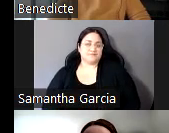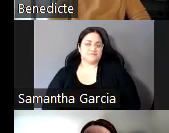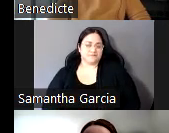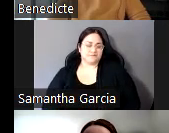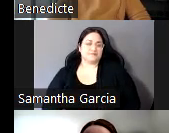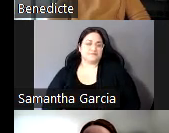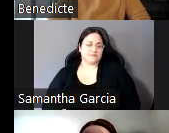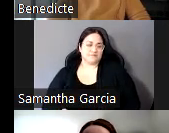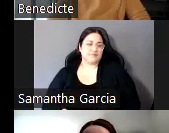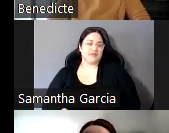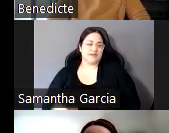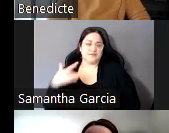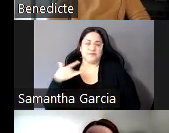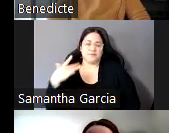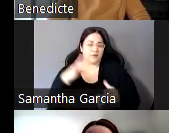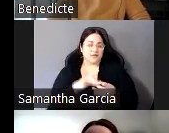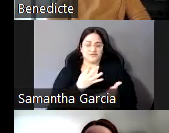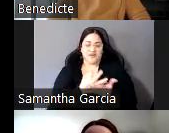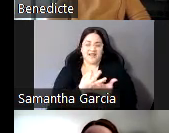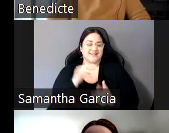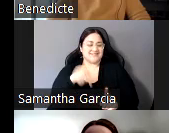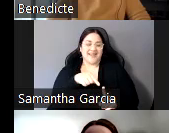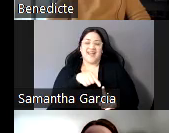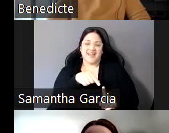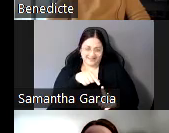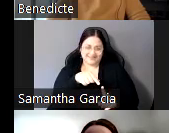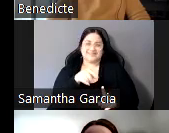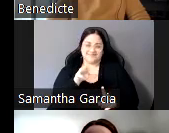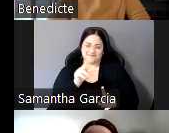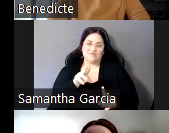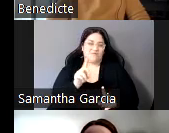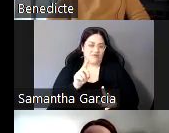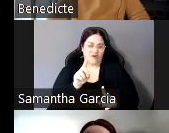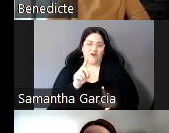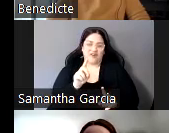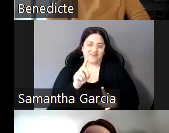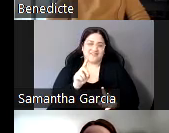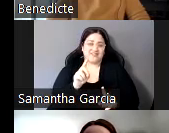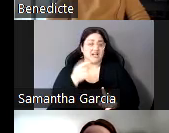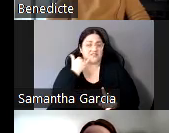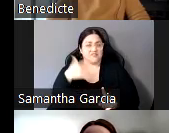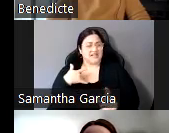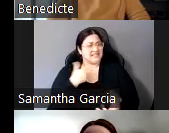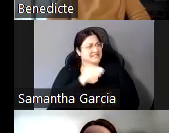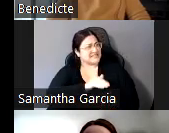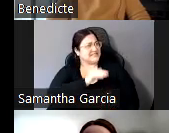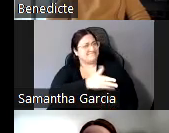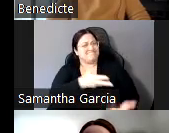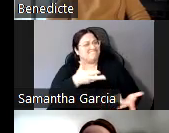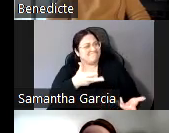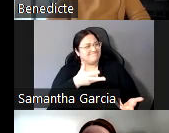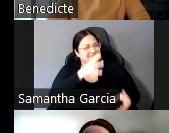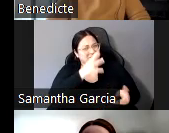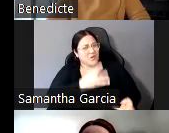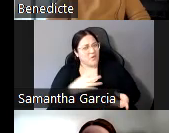I think it's educating our members, but you're absolutely right. If they do feel that they're not getting the traction they want or they do care and attention, to